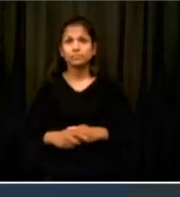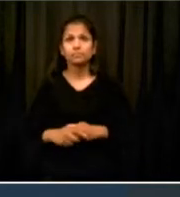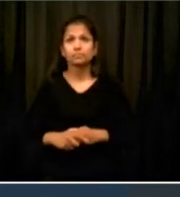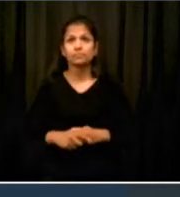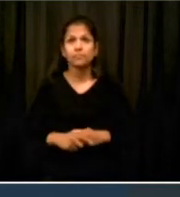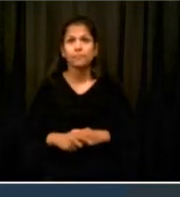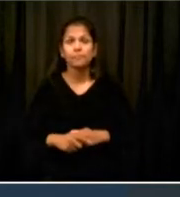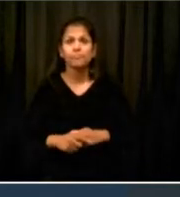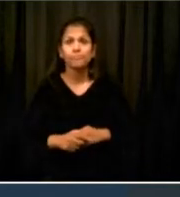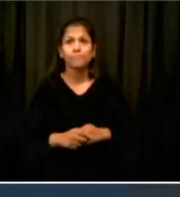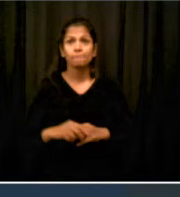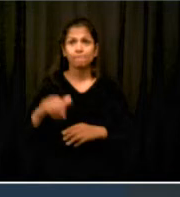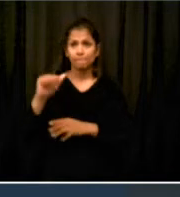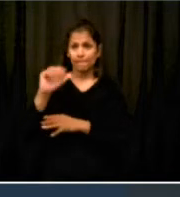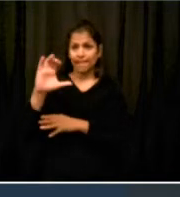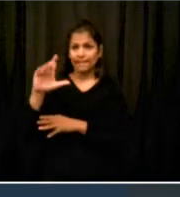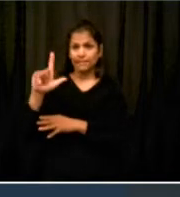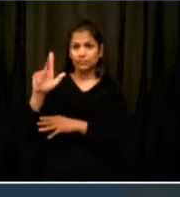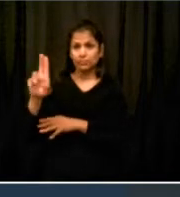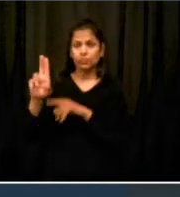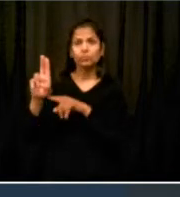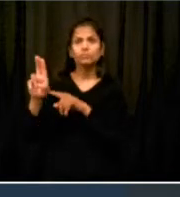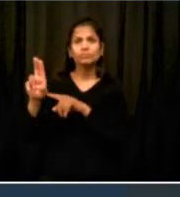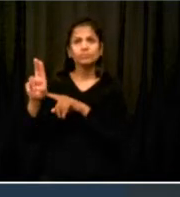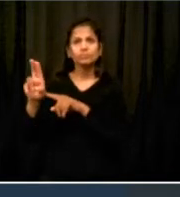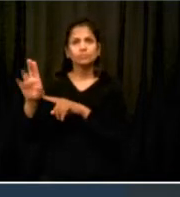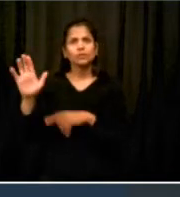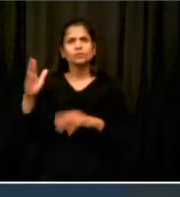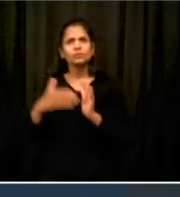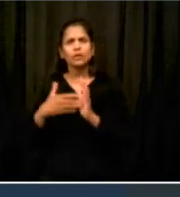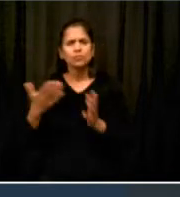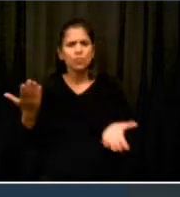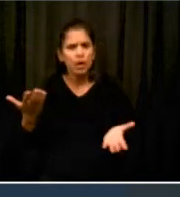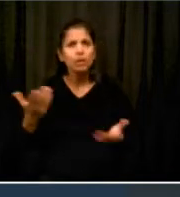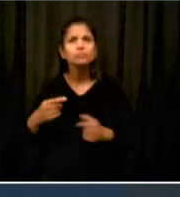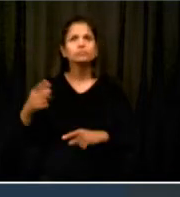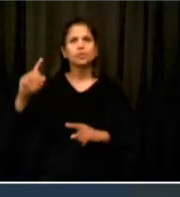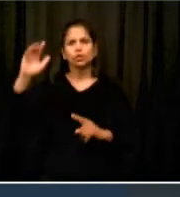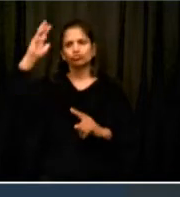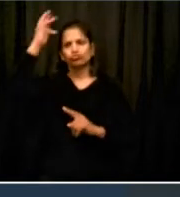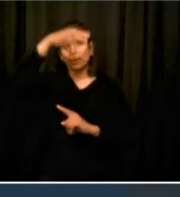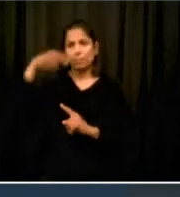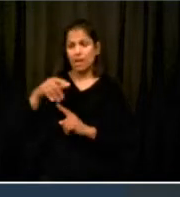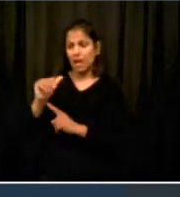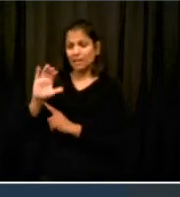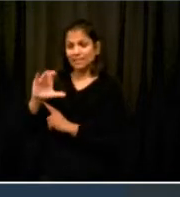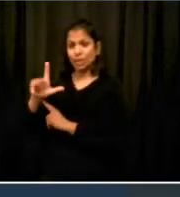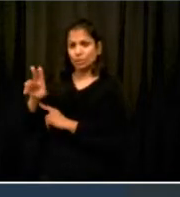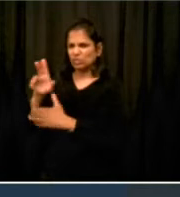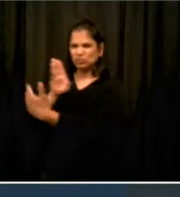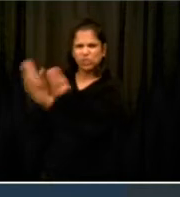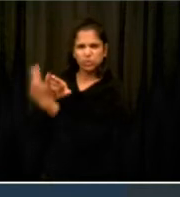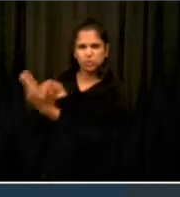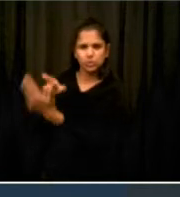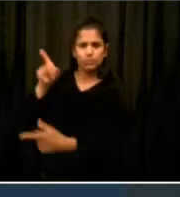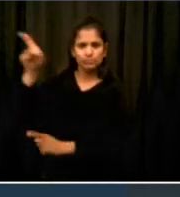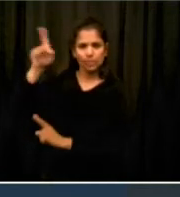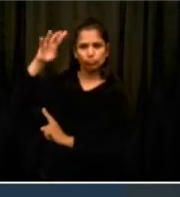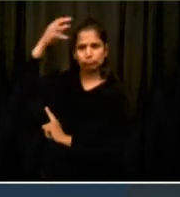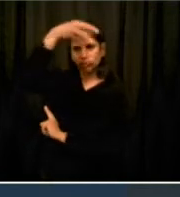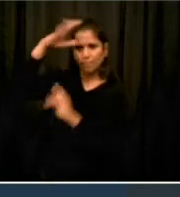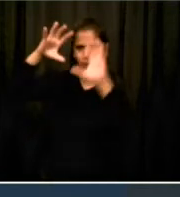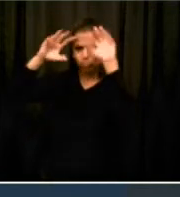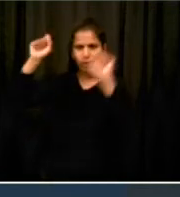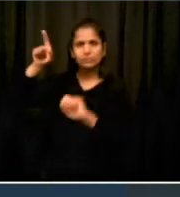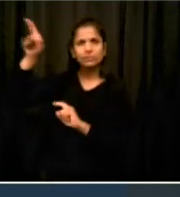Trump administration is once again trying to patently, unconstitutionally interfere with the census. And so we